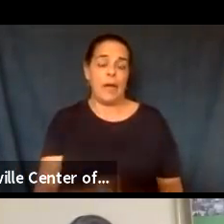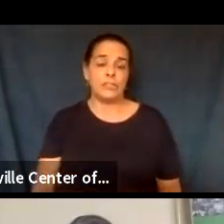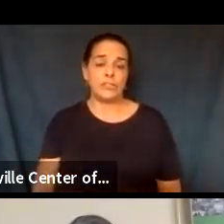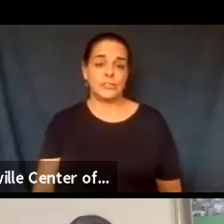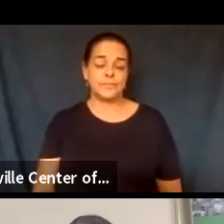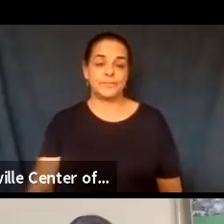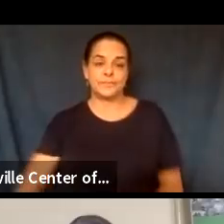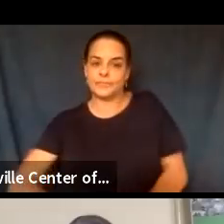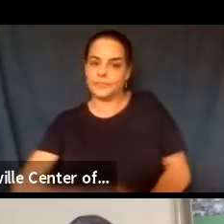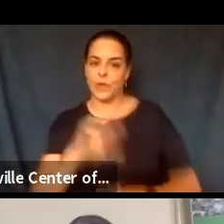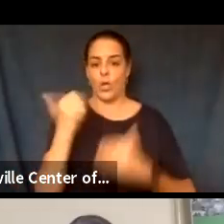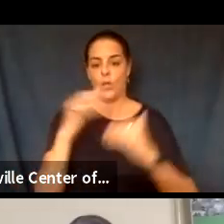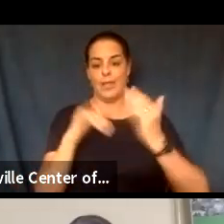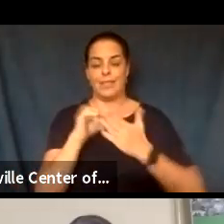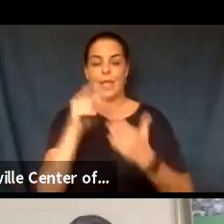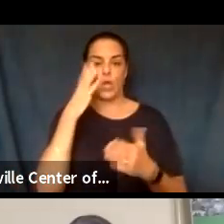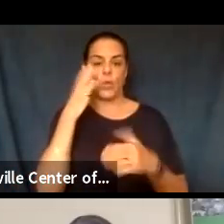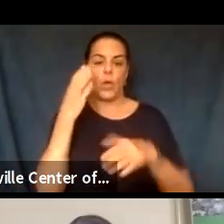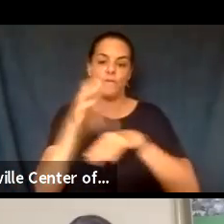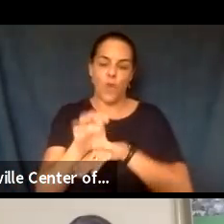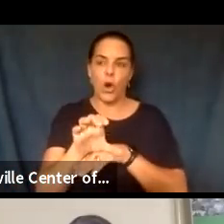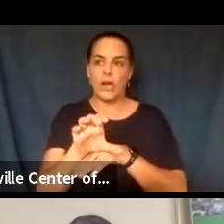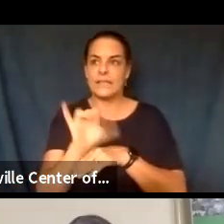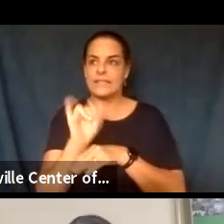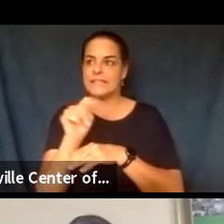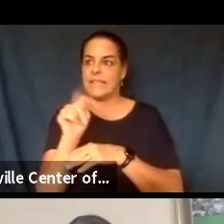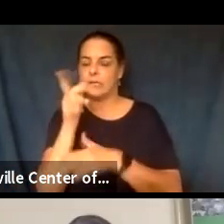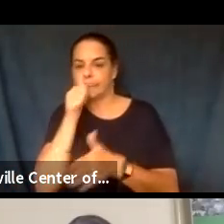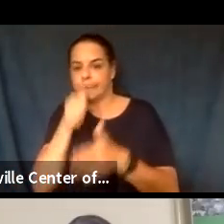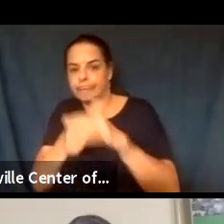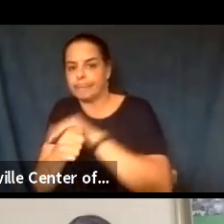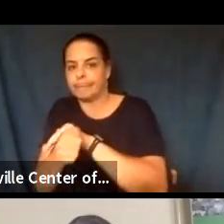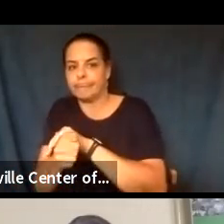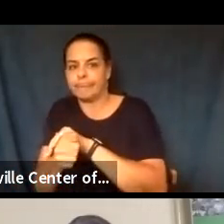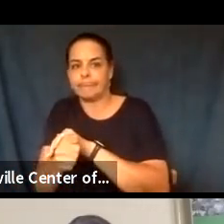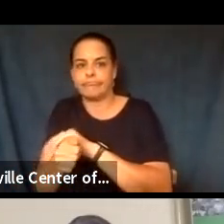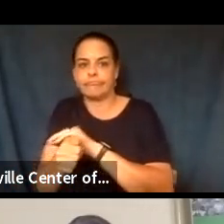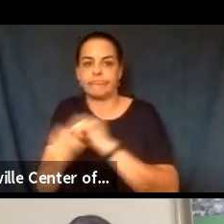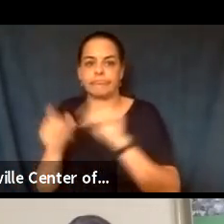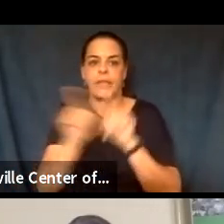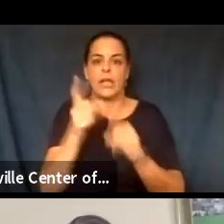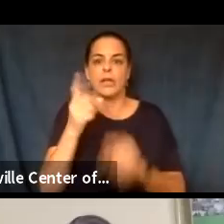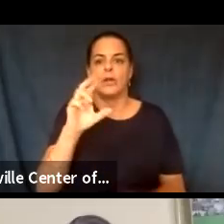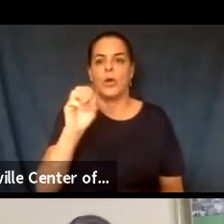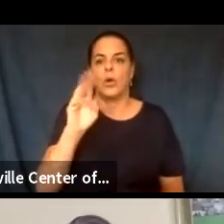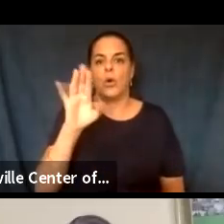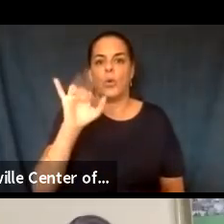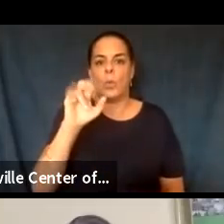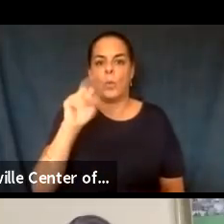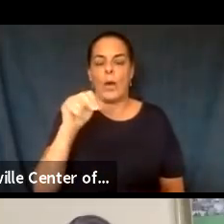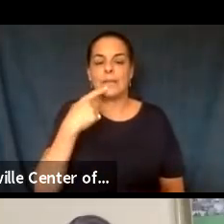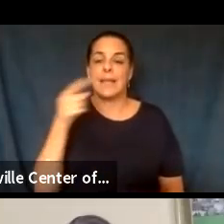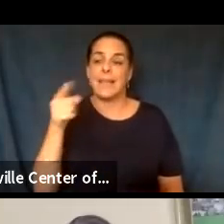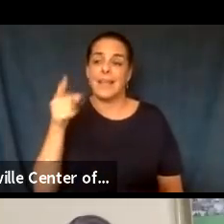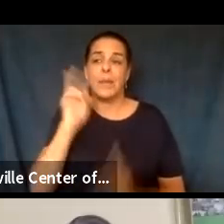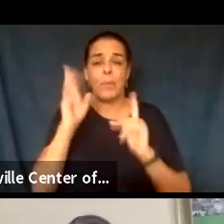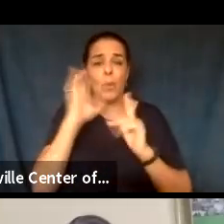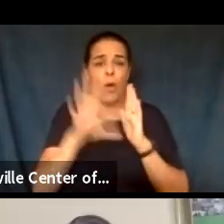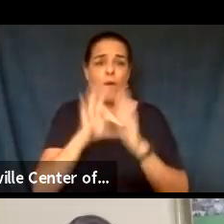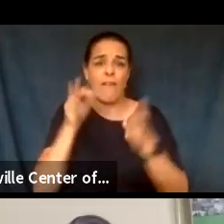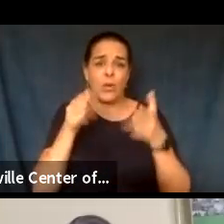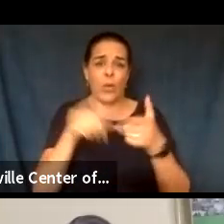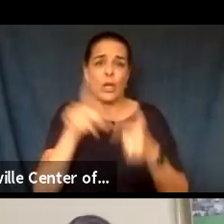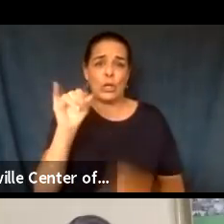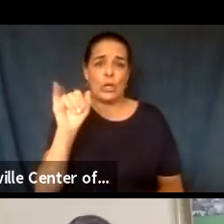And otherwise, you're going to force it underground. And as Dr. O'Brien said, people are going to find a way to do this. So at least